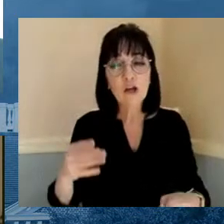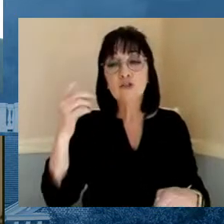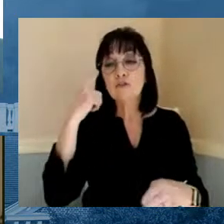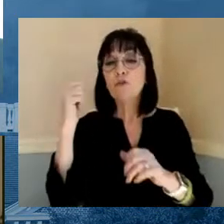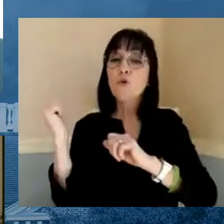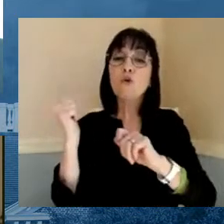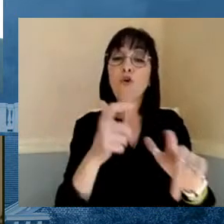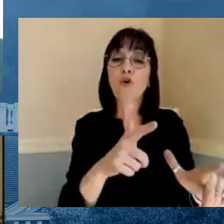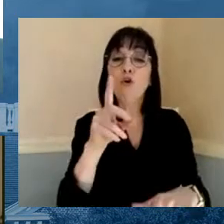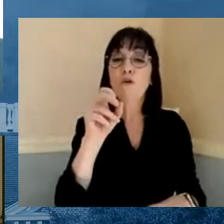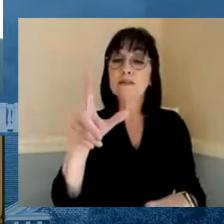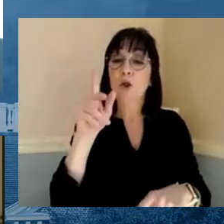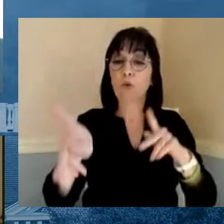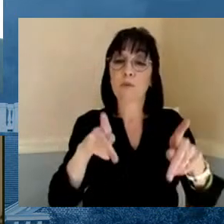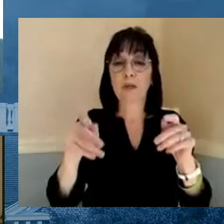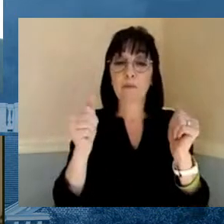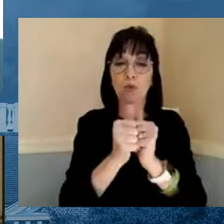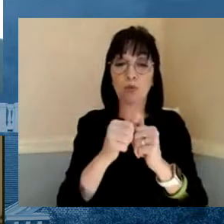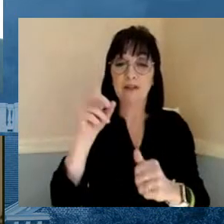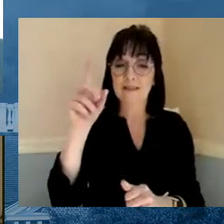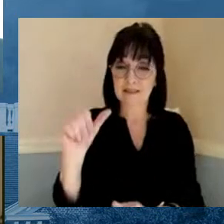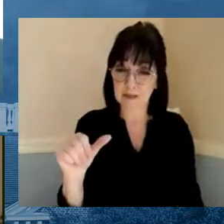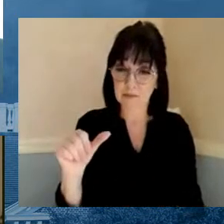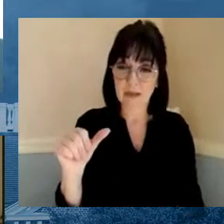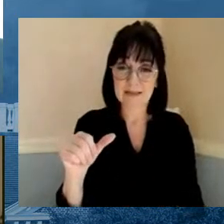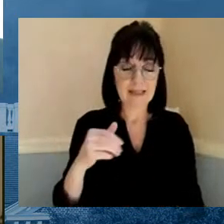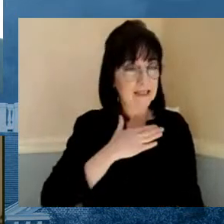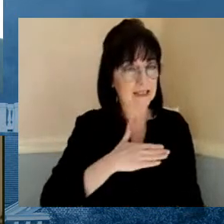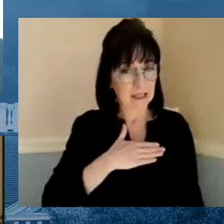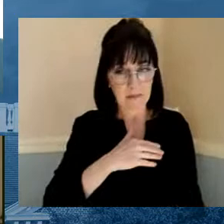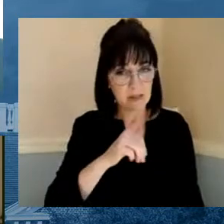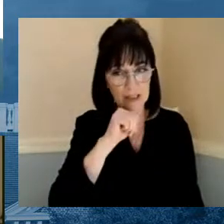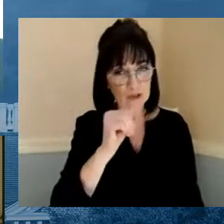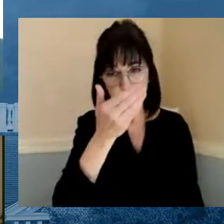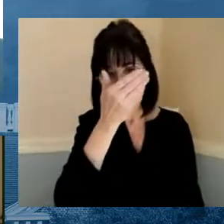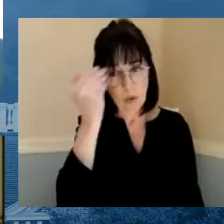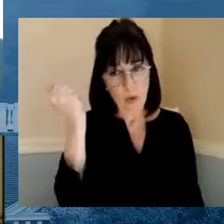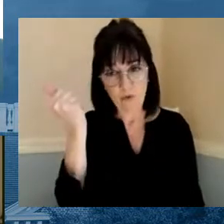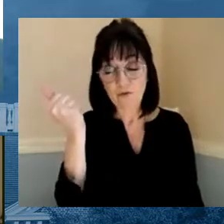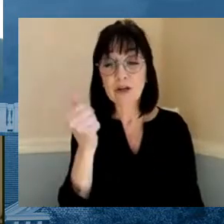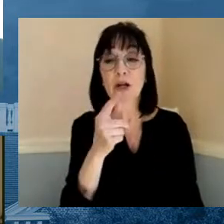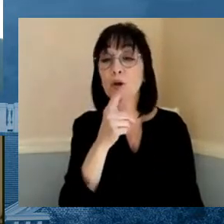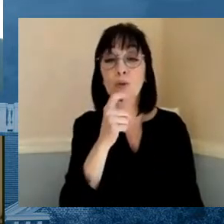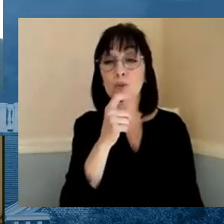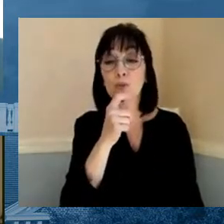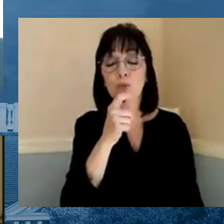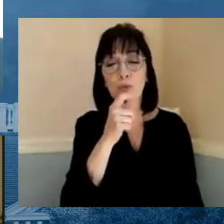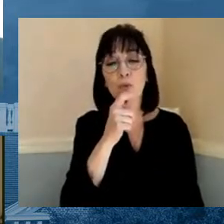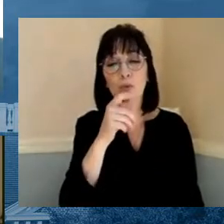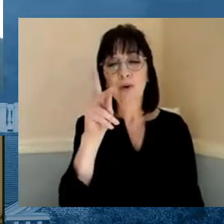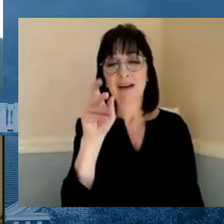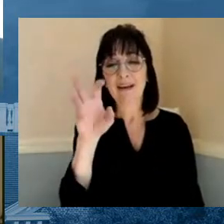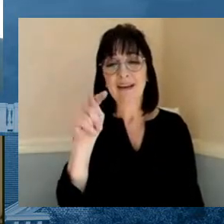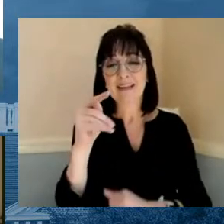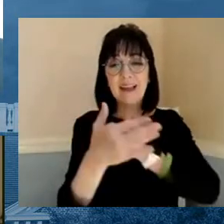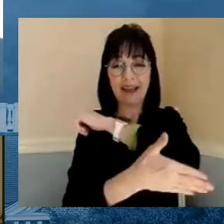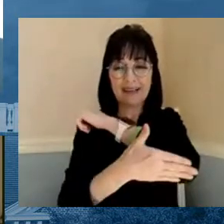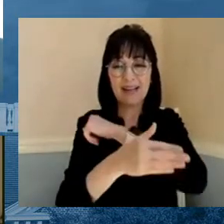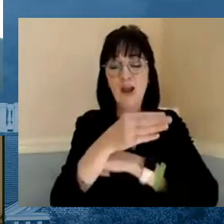disabilities. And please don't forget the residents of Kent and Sussex counties. Thank you. Thank you.